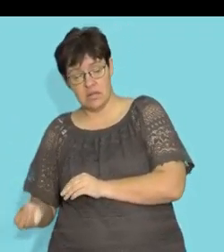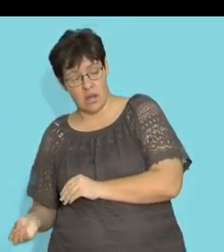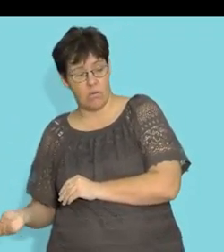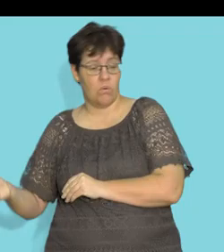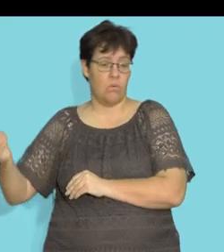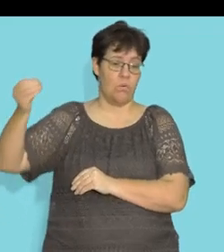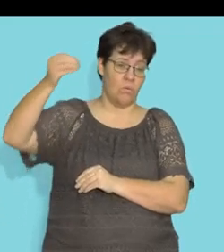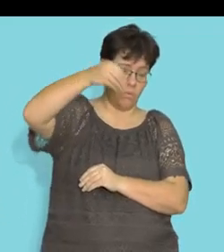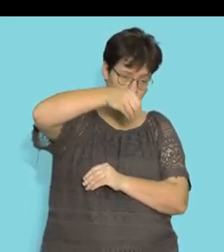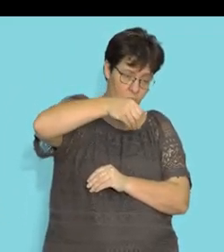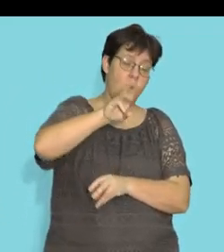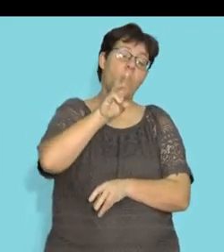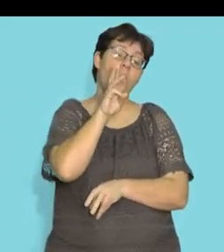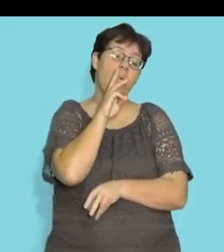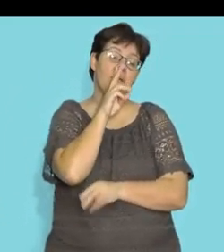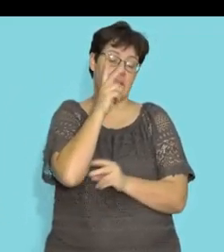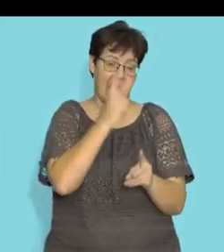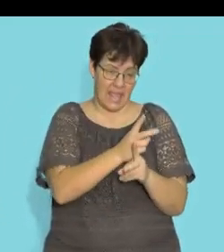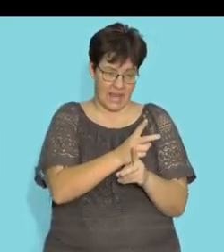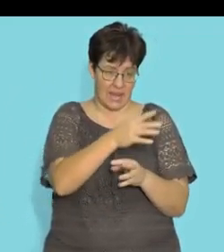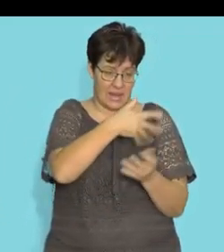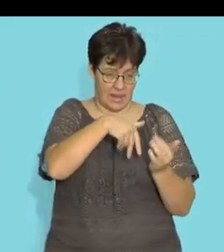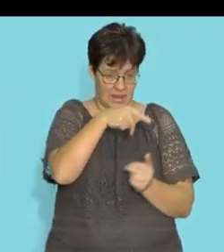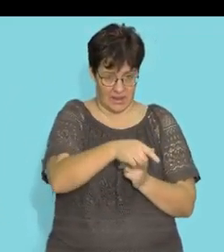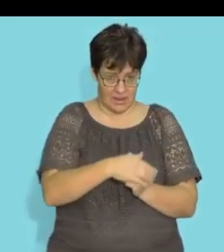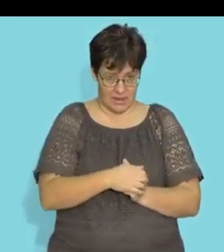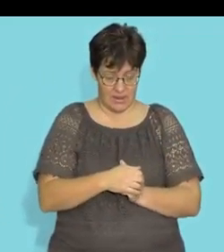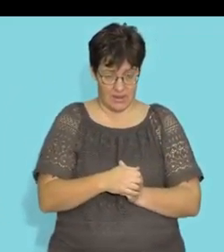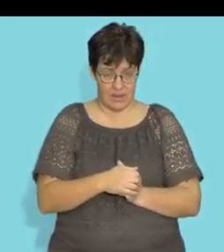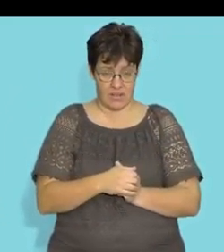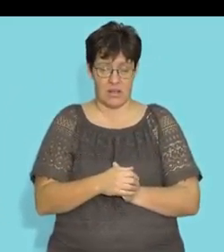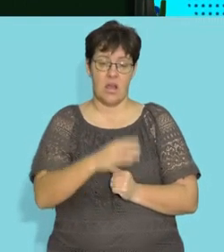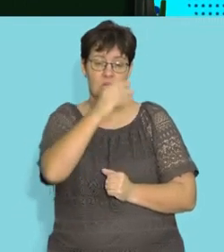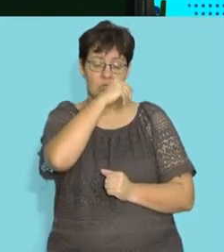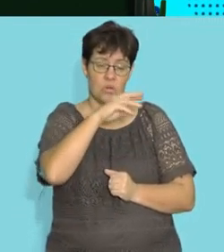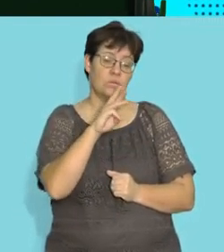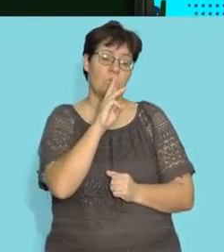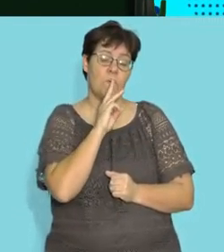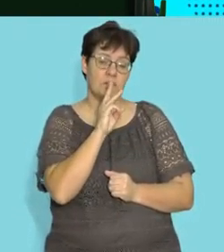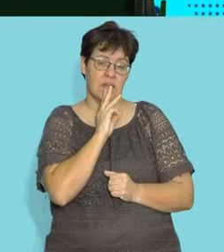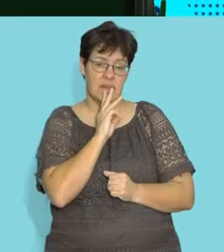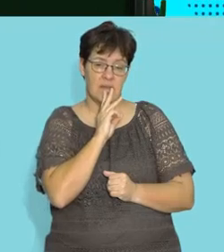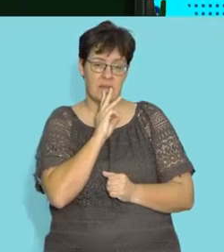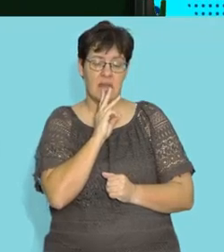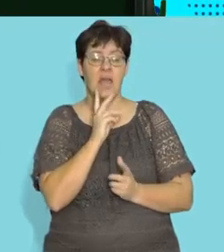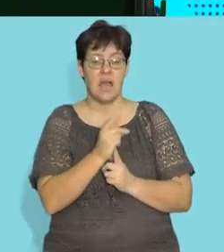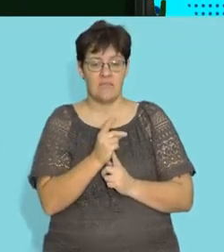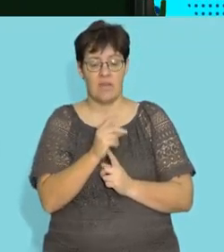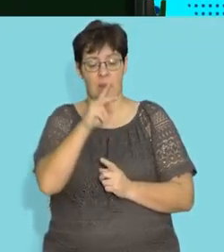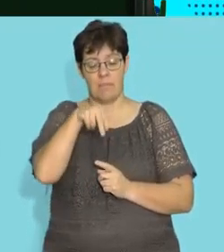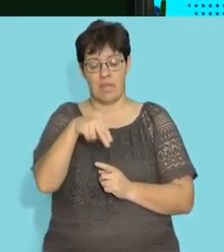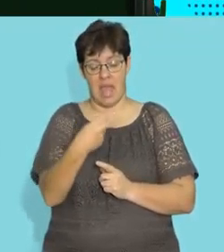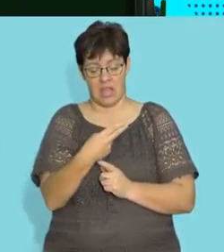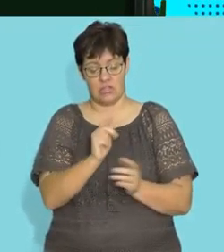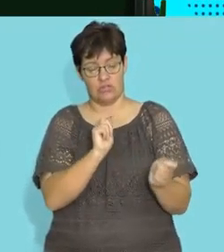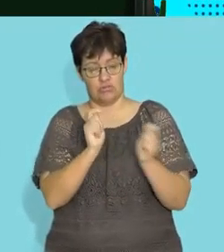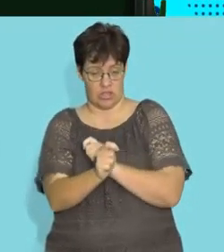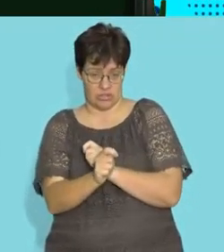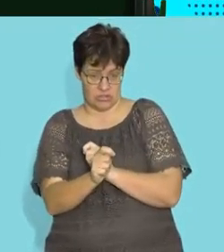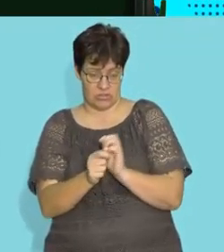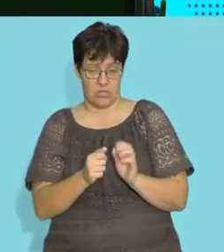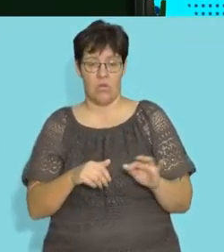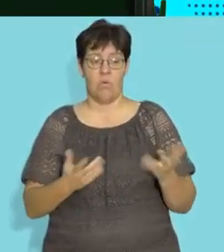acid reacted with a base in a neutralization reaction. It forms a salt, and